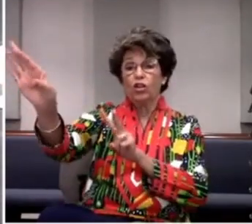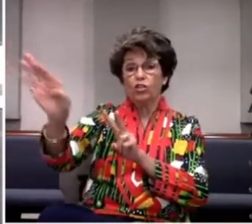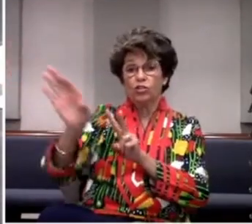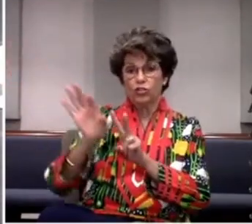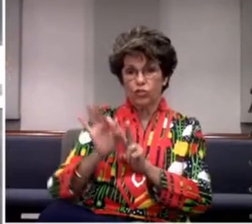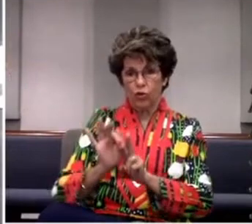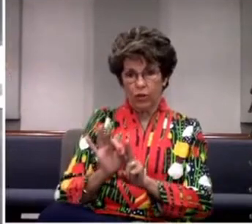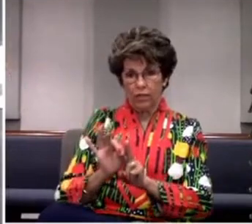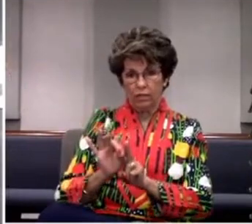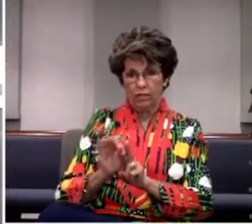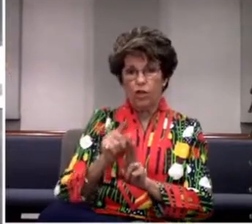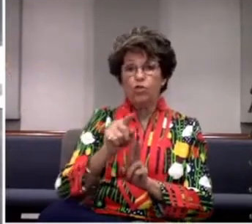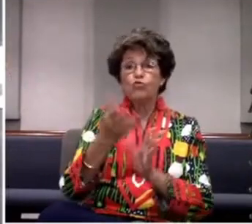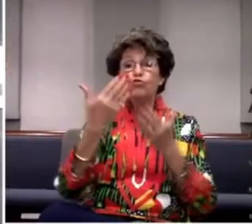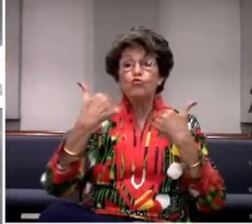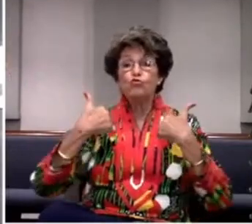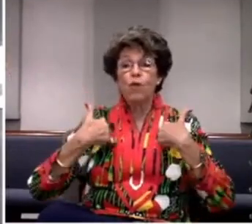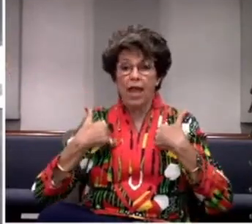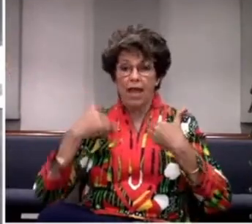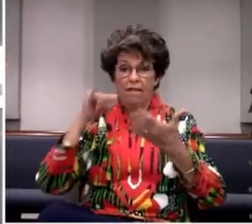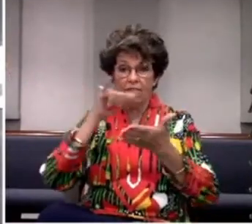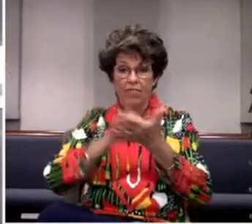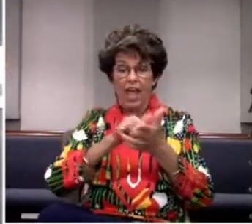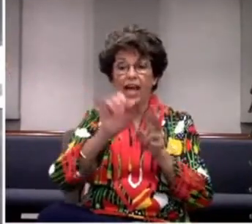You have that choice.